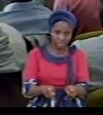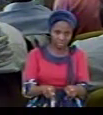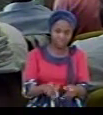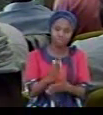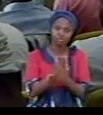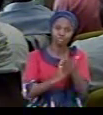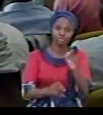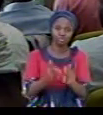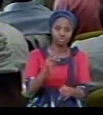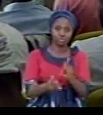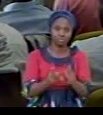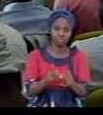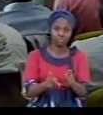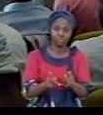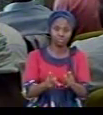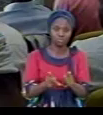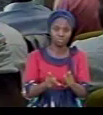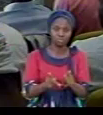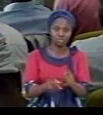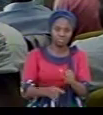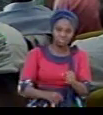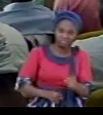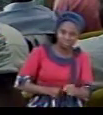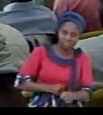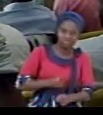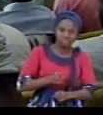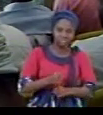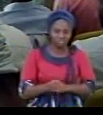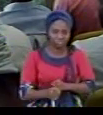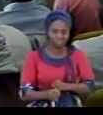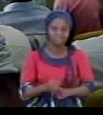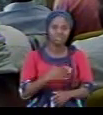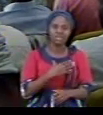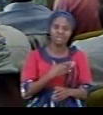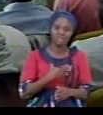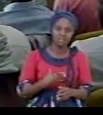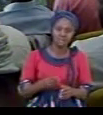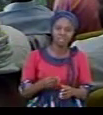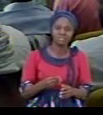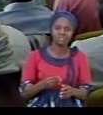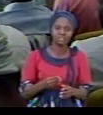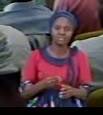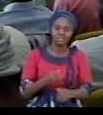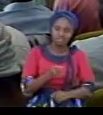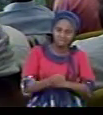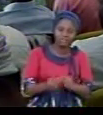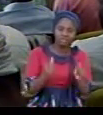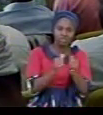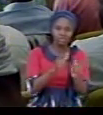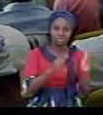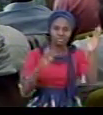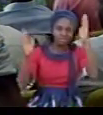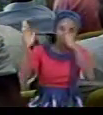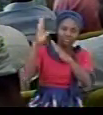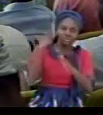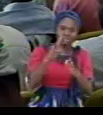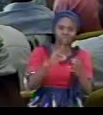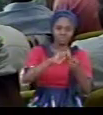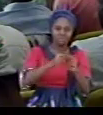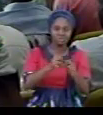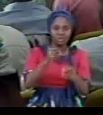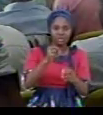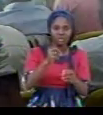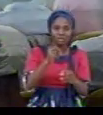people thrive and rise with the winds of adversity, while